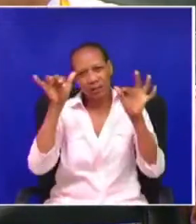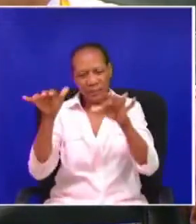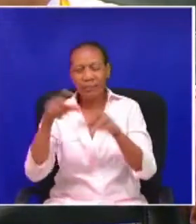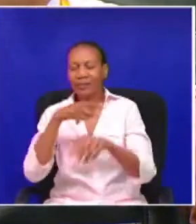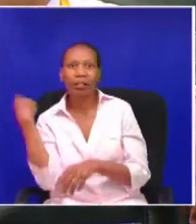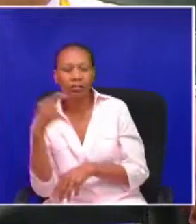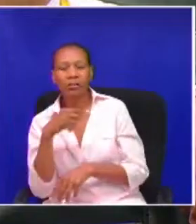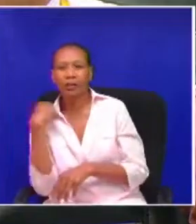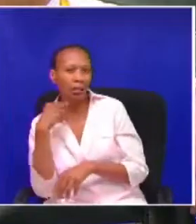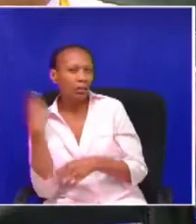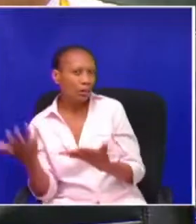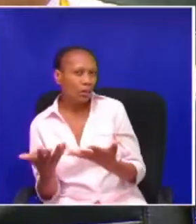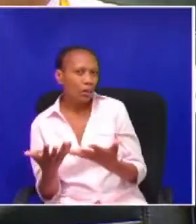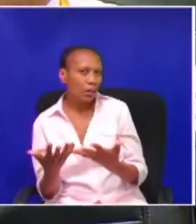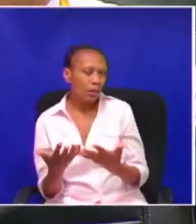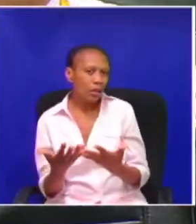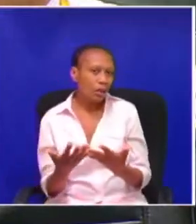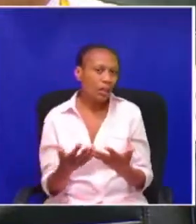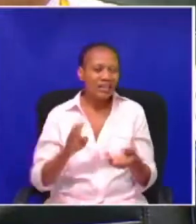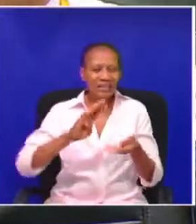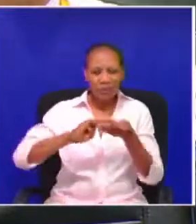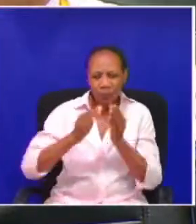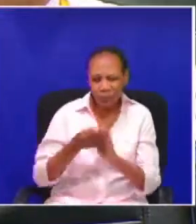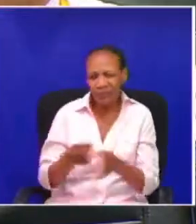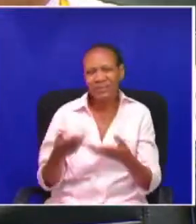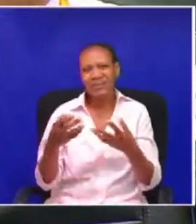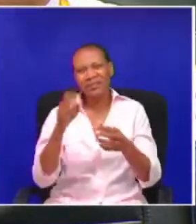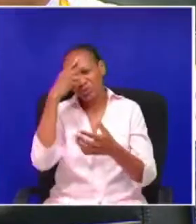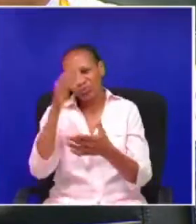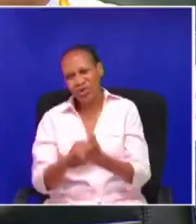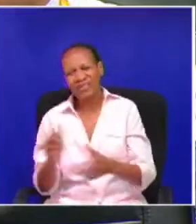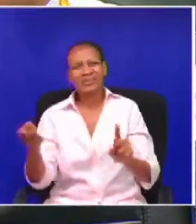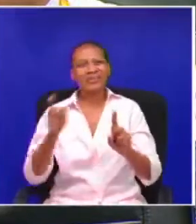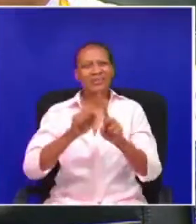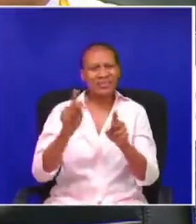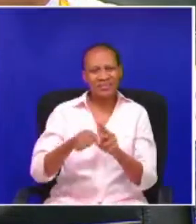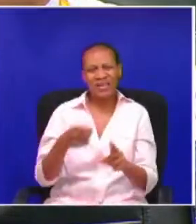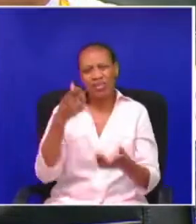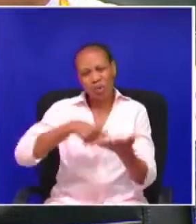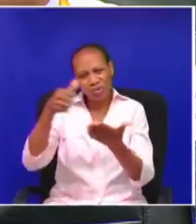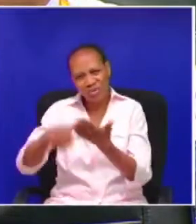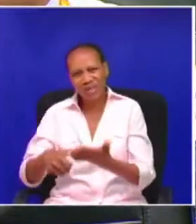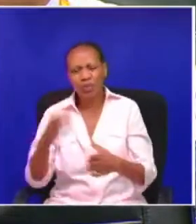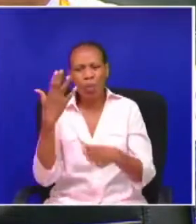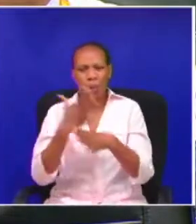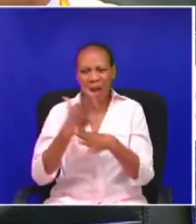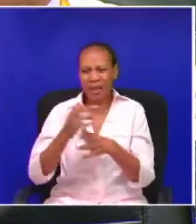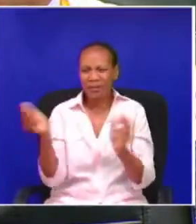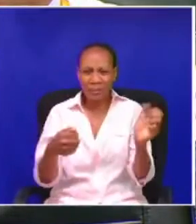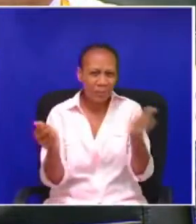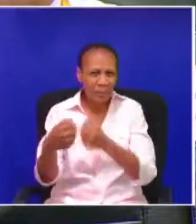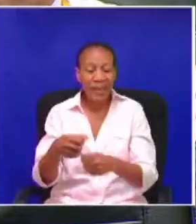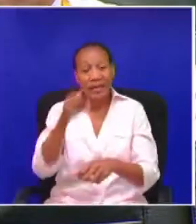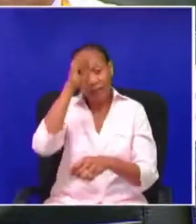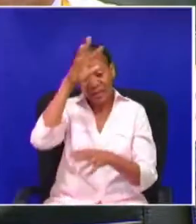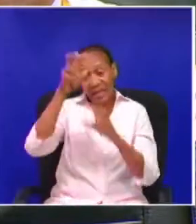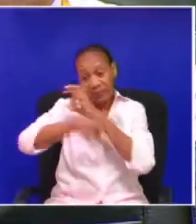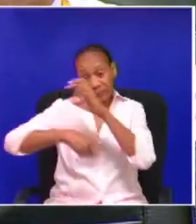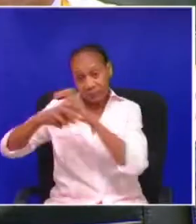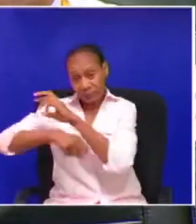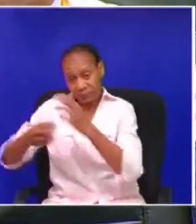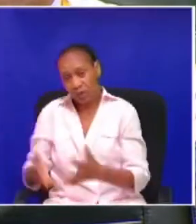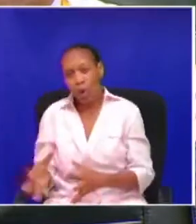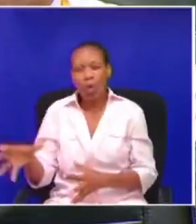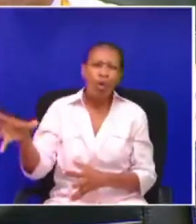killed amid disputes over community trust revenues, procurement contracts, job allocations, and mineral theft. Mr. President, all